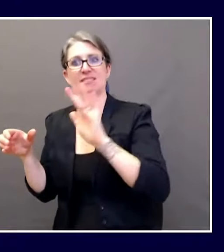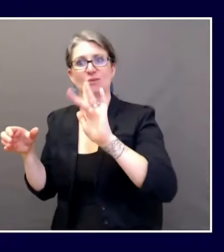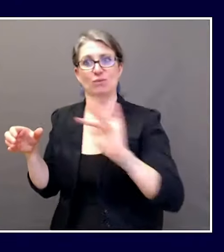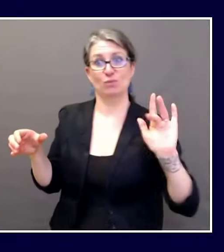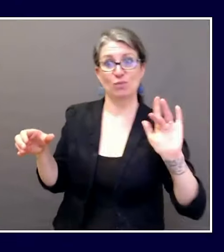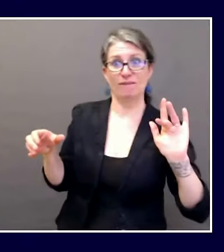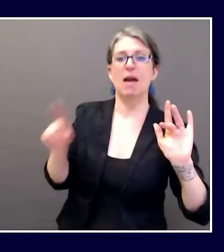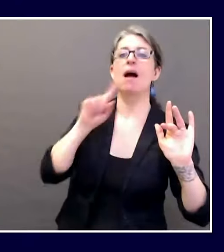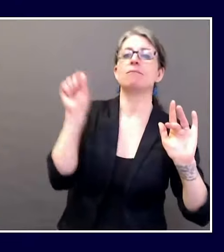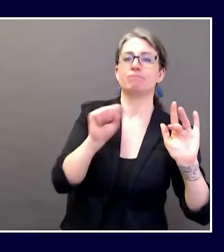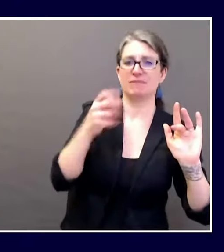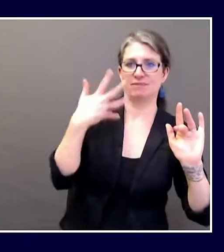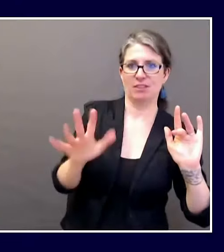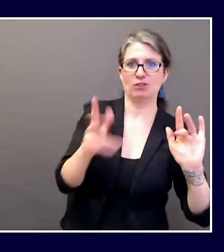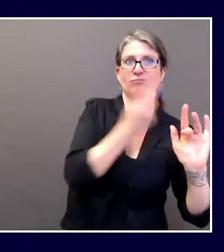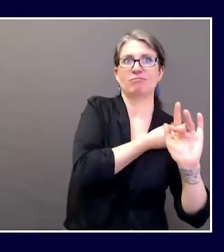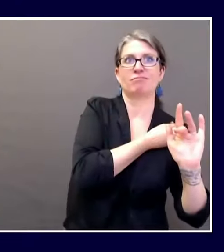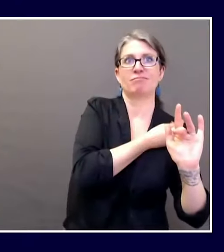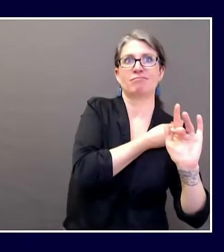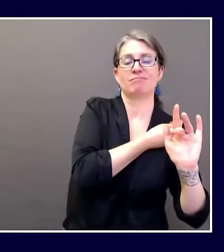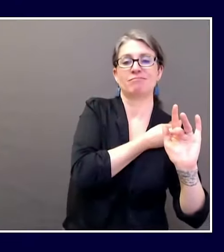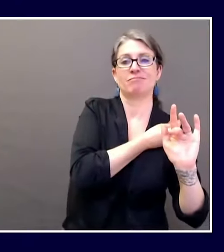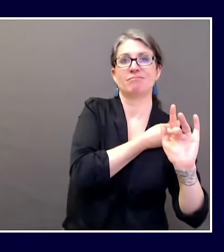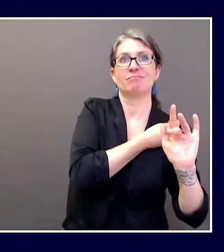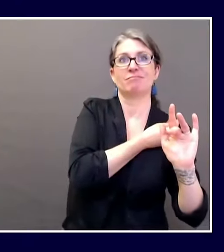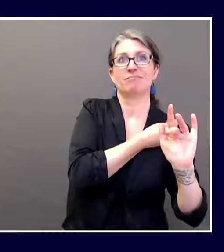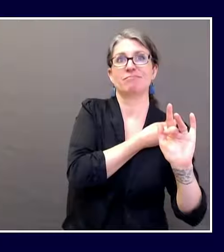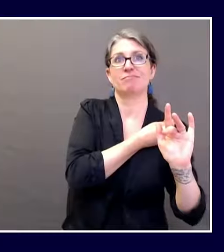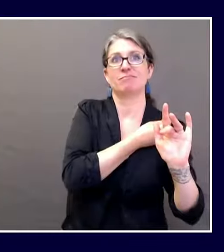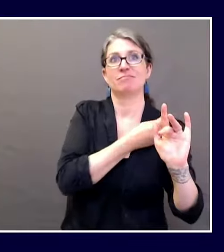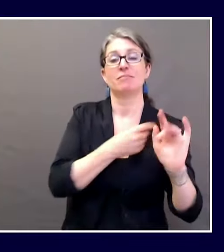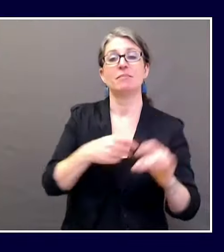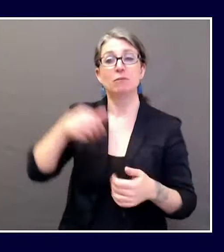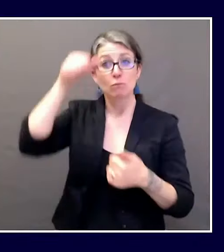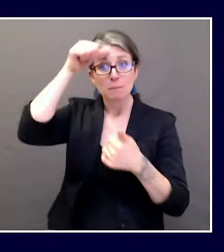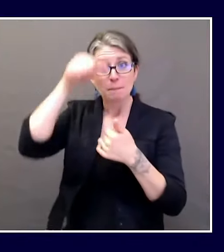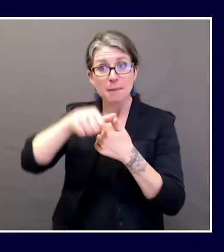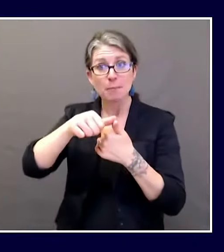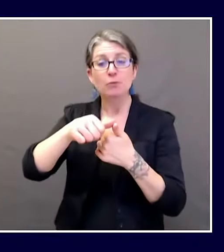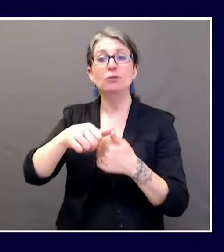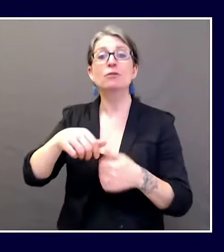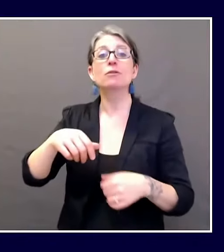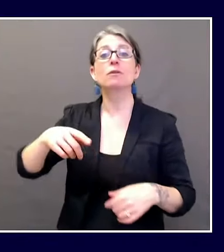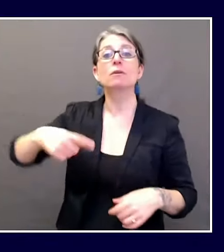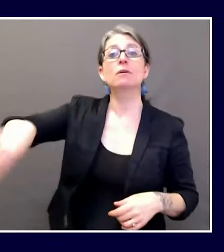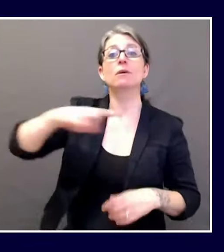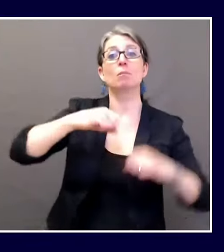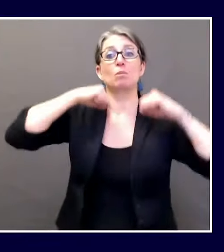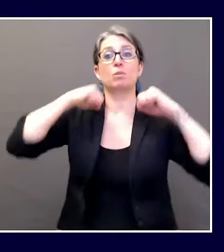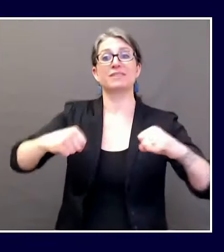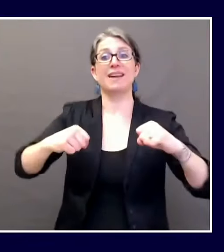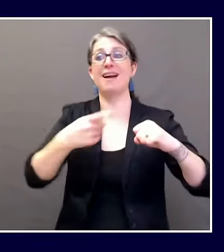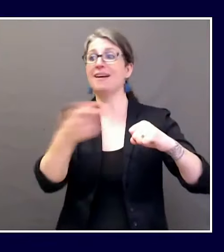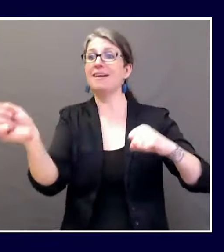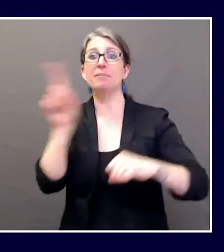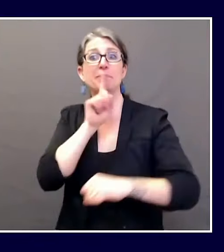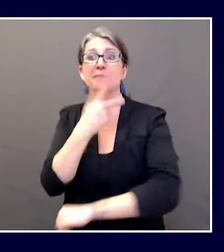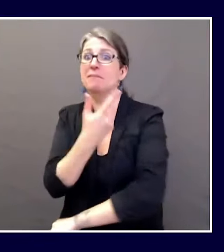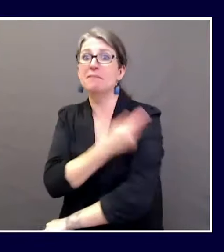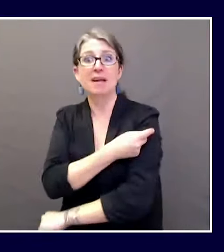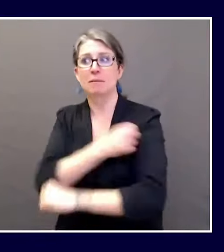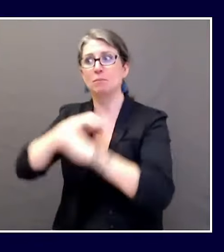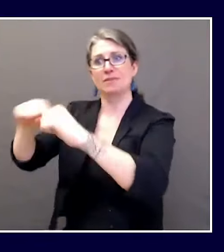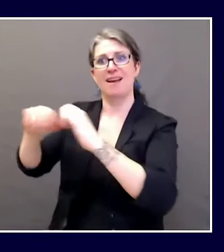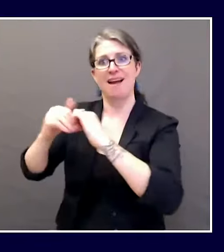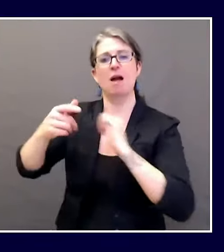that's what's going on when you see that 40 to 50% range and then a diminution in cases. I think it's the confluence